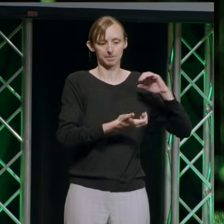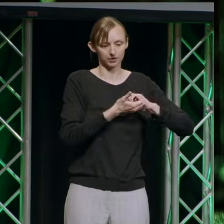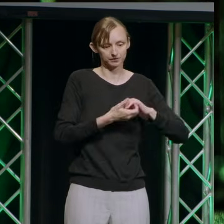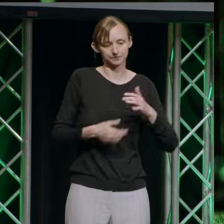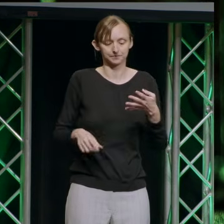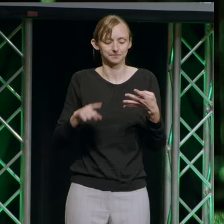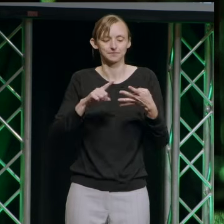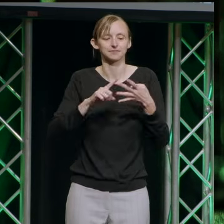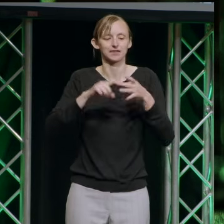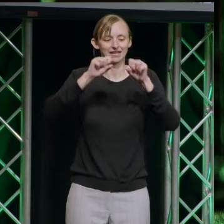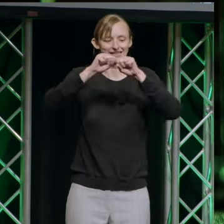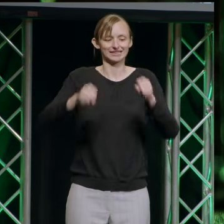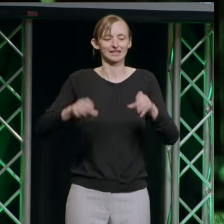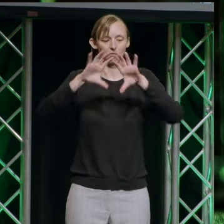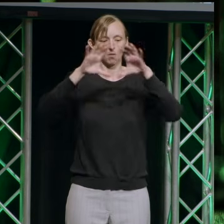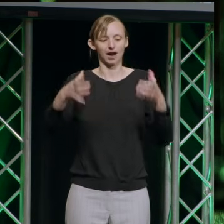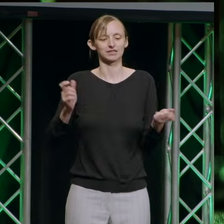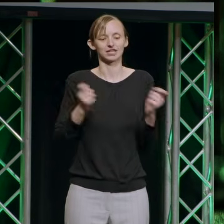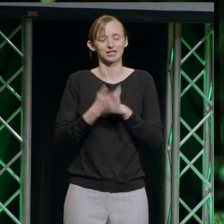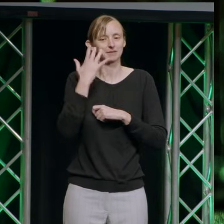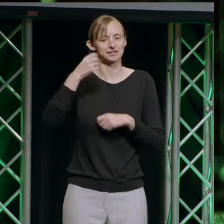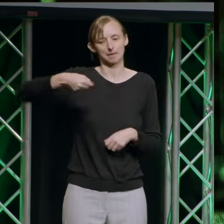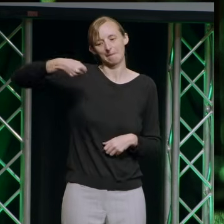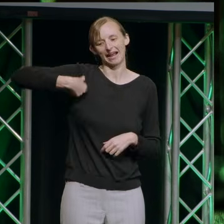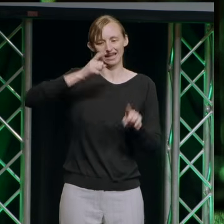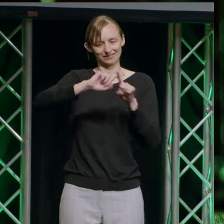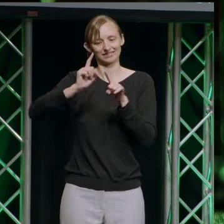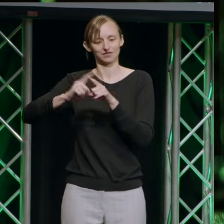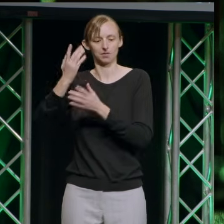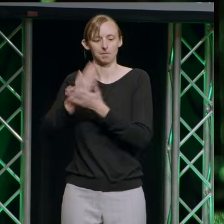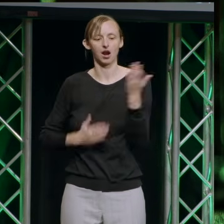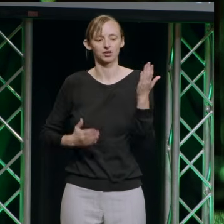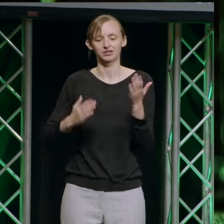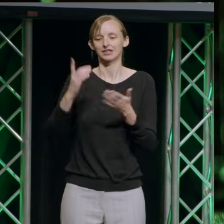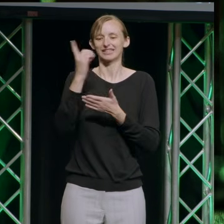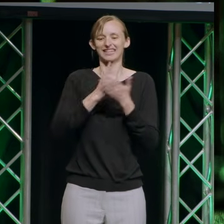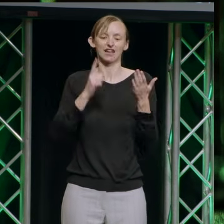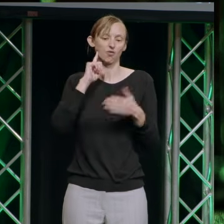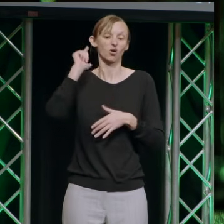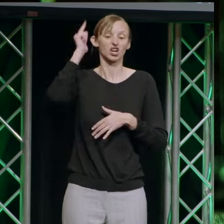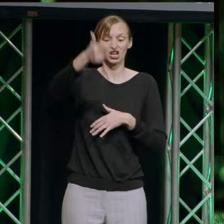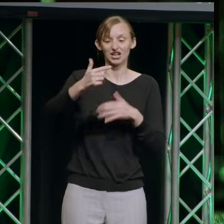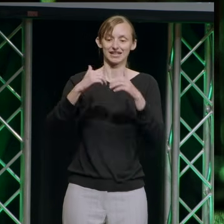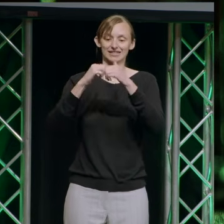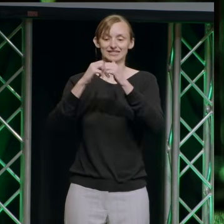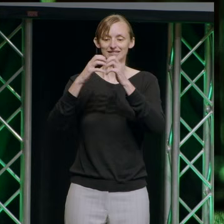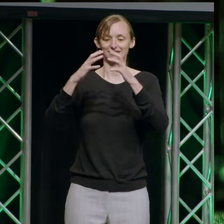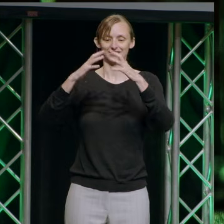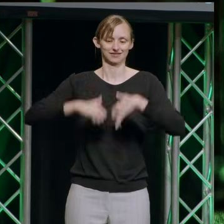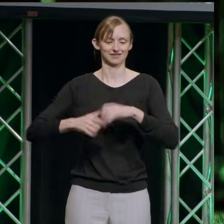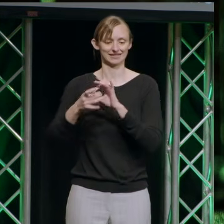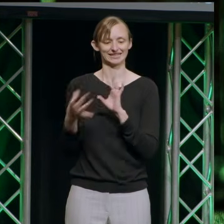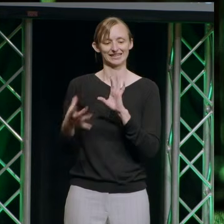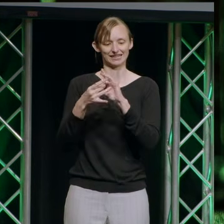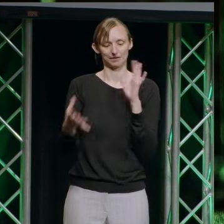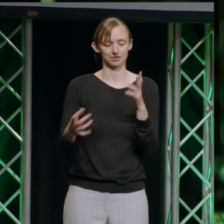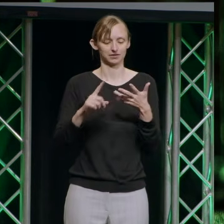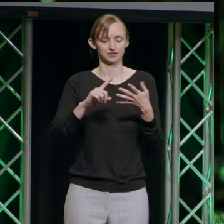system-wide change because a bag has a number of components, so designing for disassembly is important. We need to work on 100%